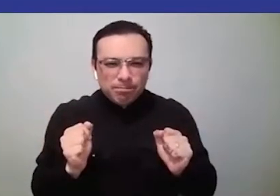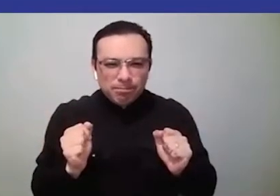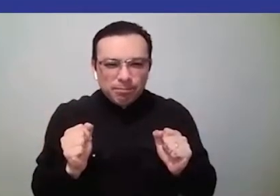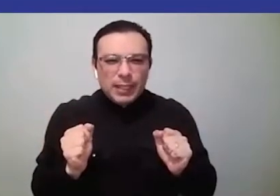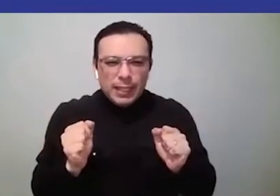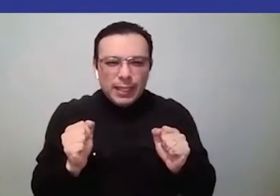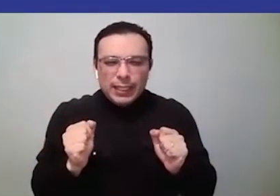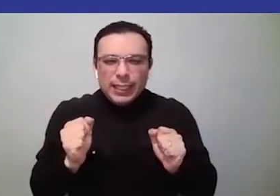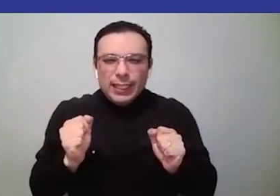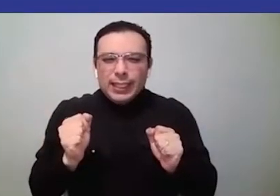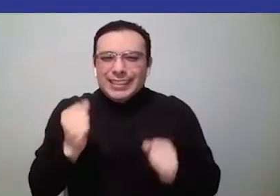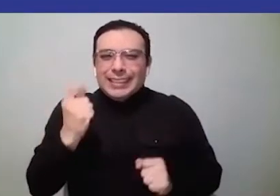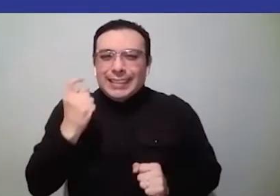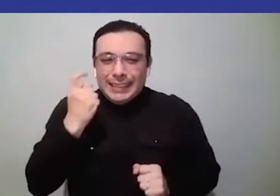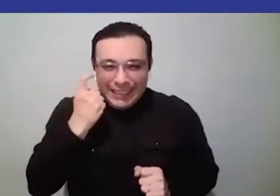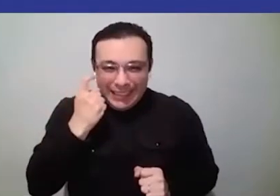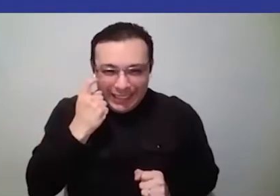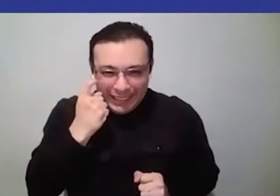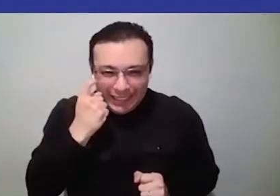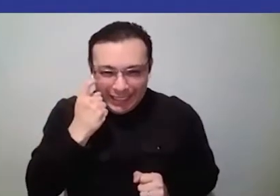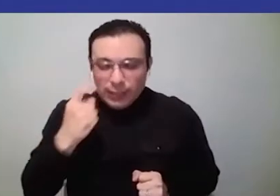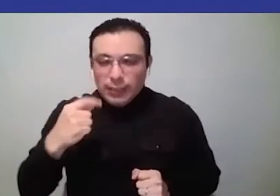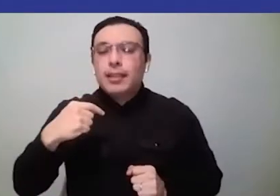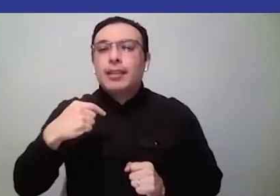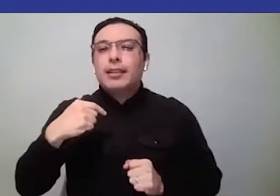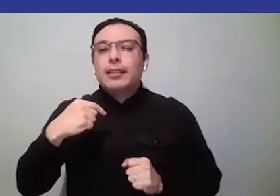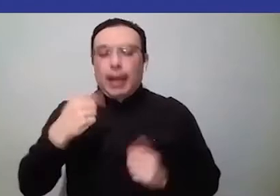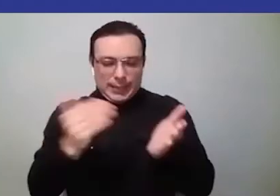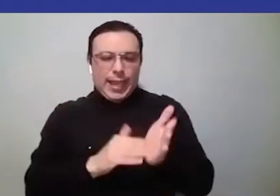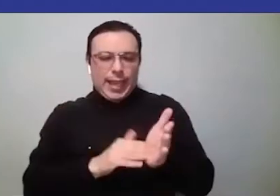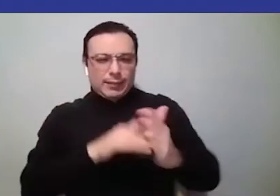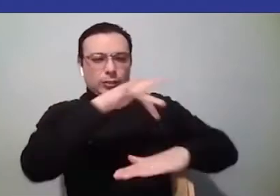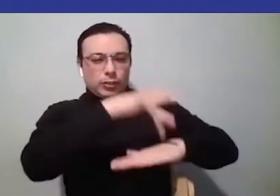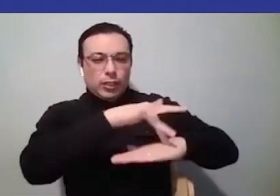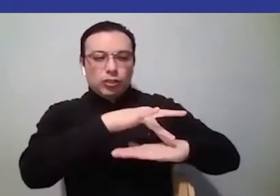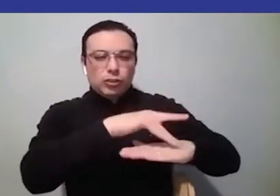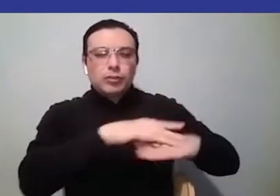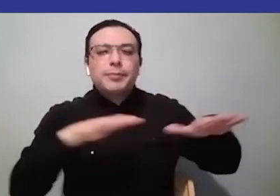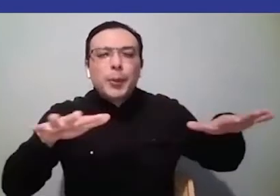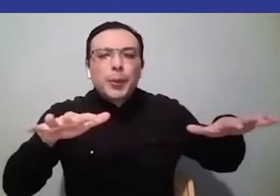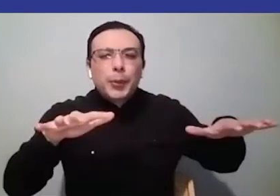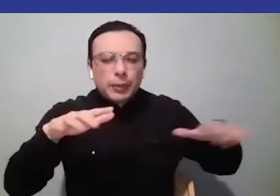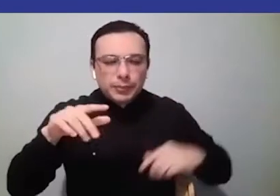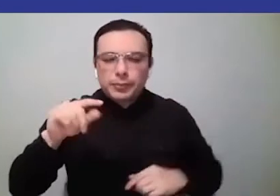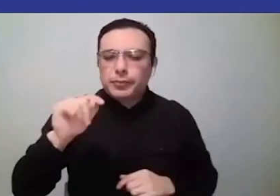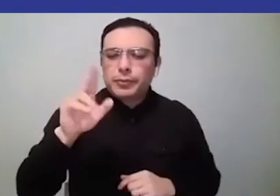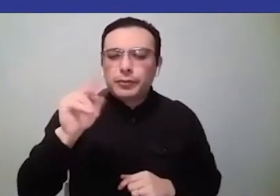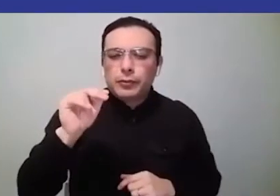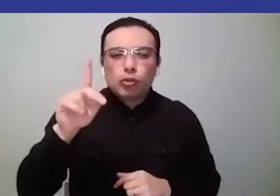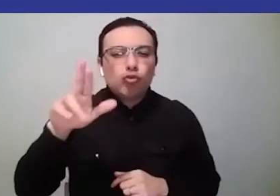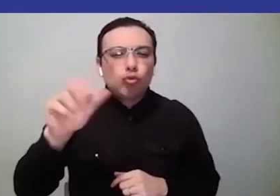the most recent time that I've stood on the tundra was outside of the village called Quinnahock,